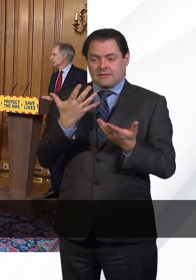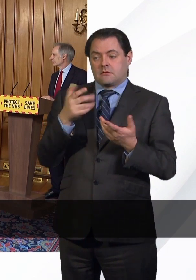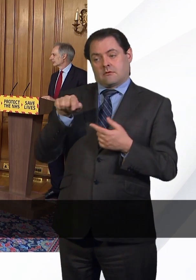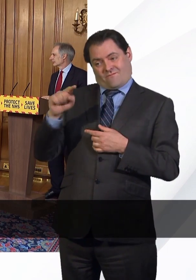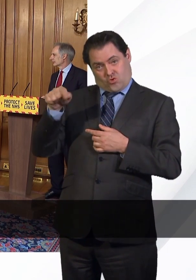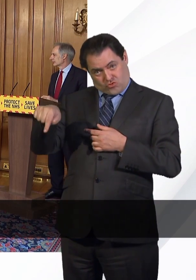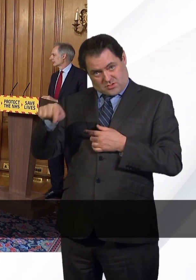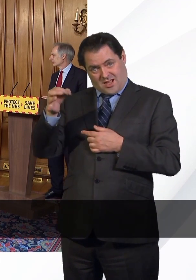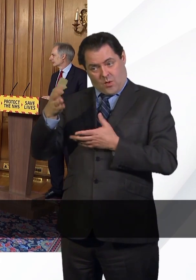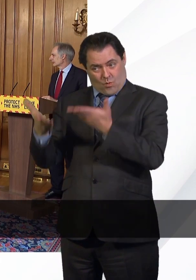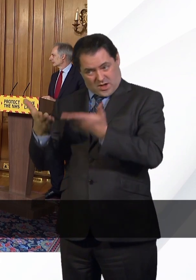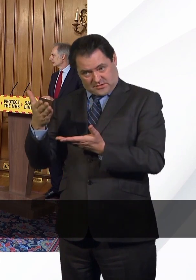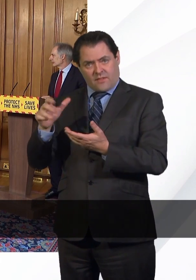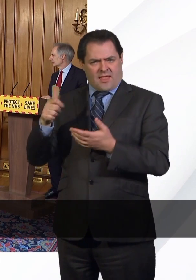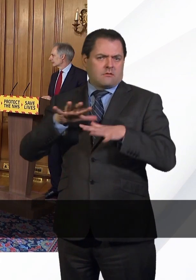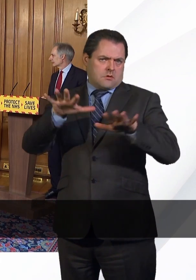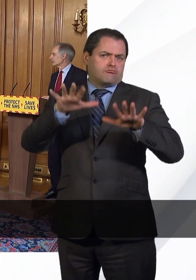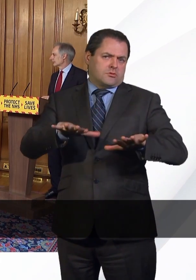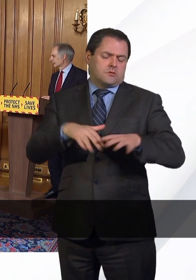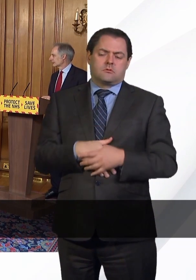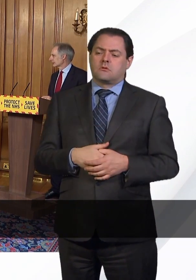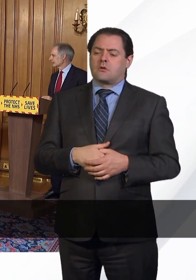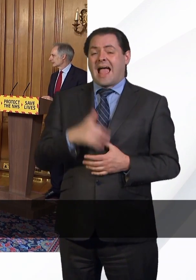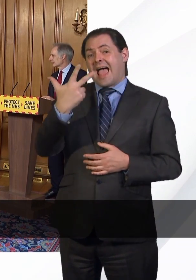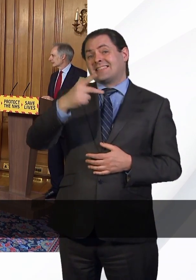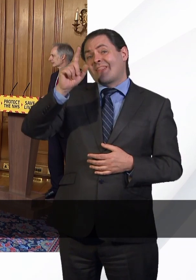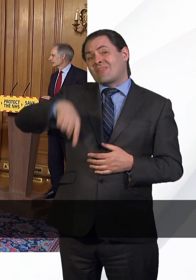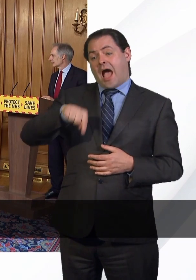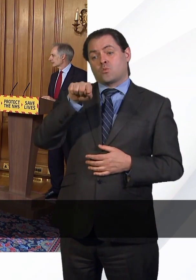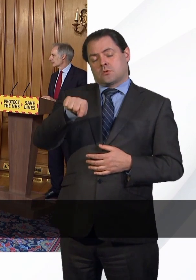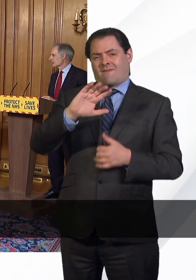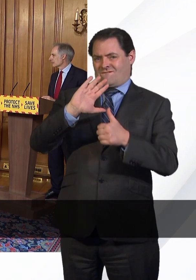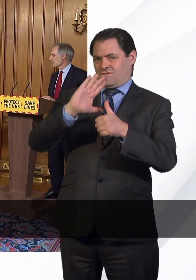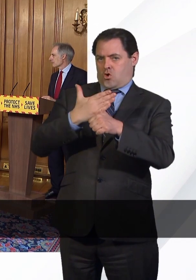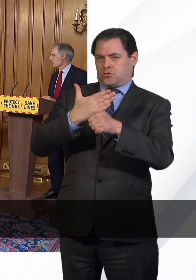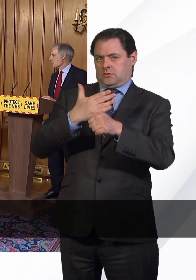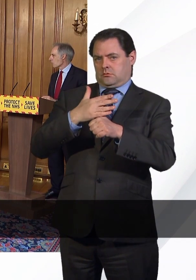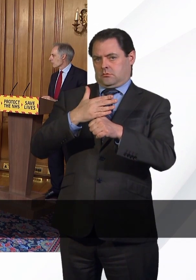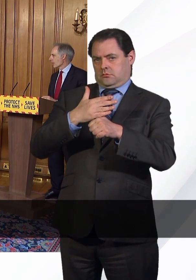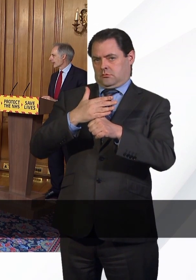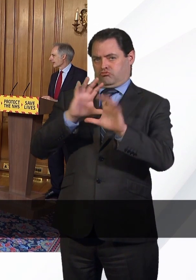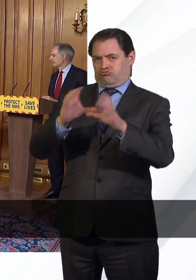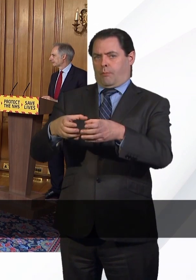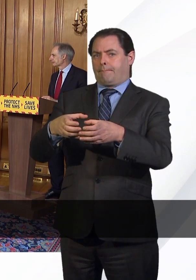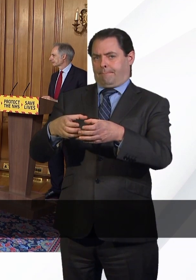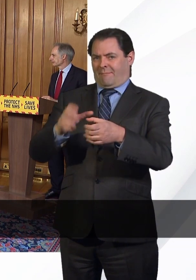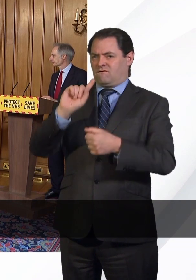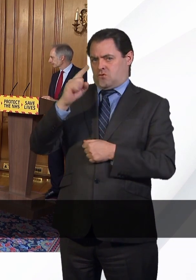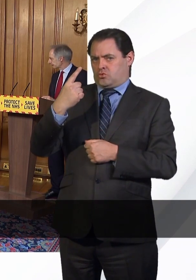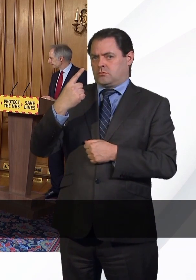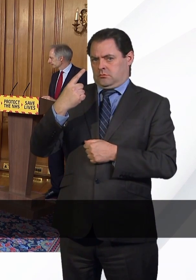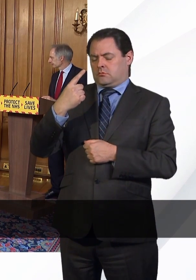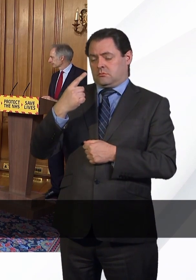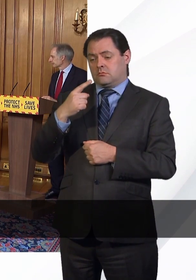But there's no magic around the 18,000 figure. That is the initial scale that we think is necessary. If it needs to be